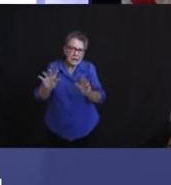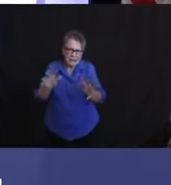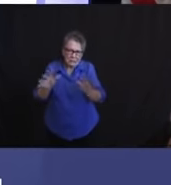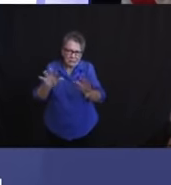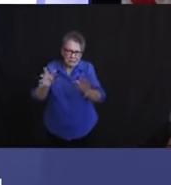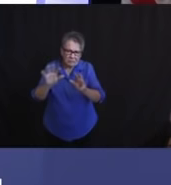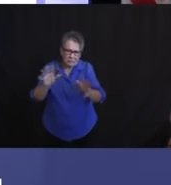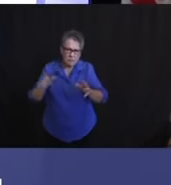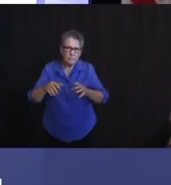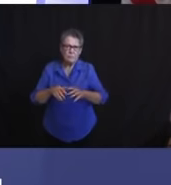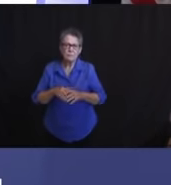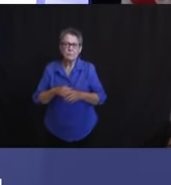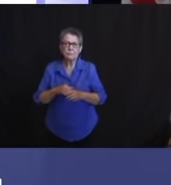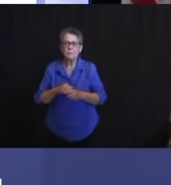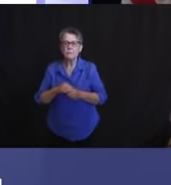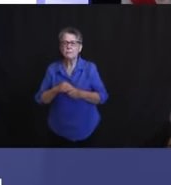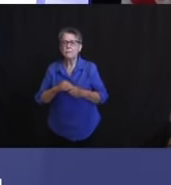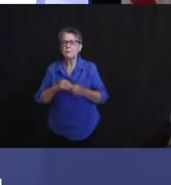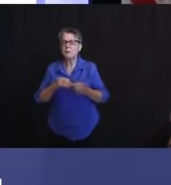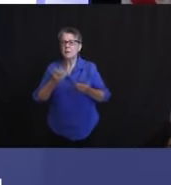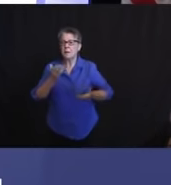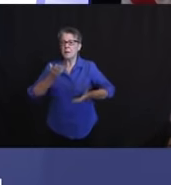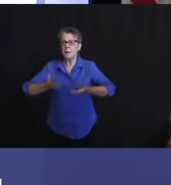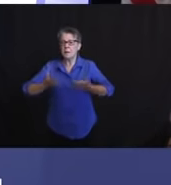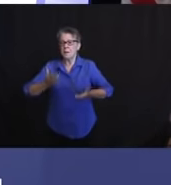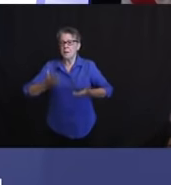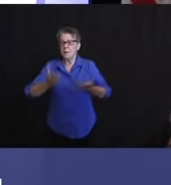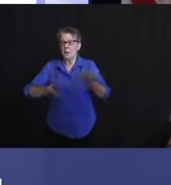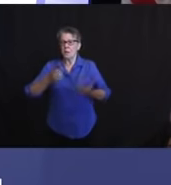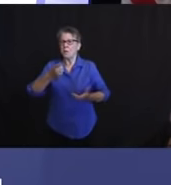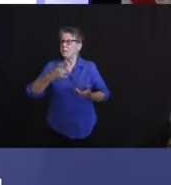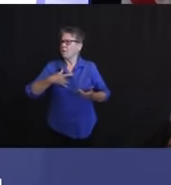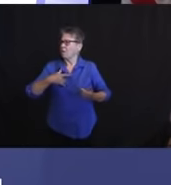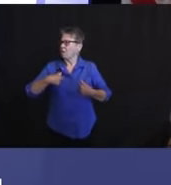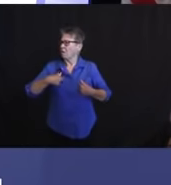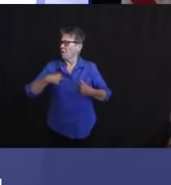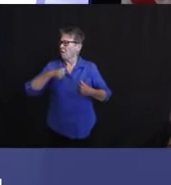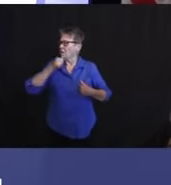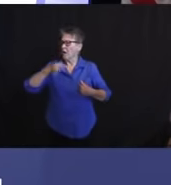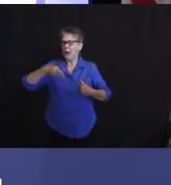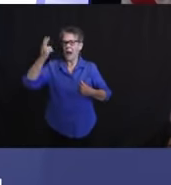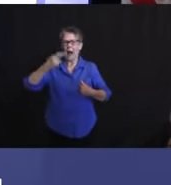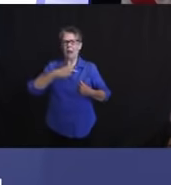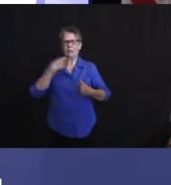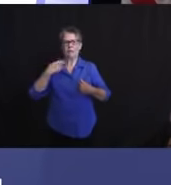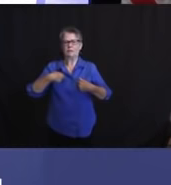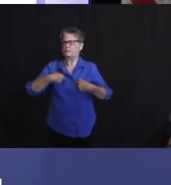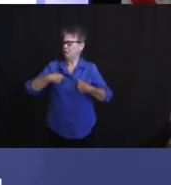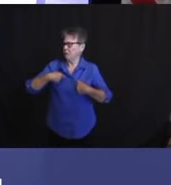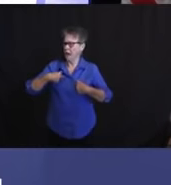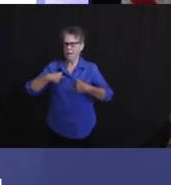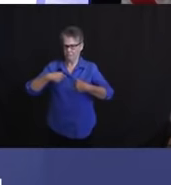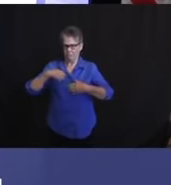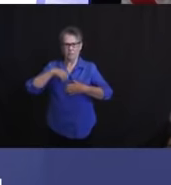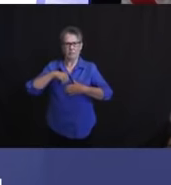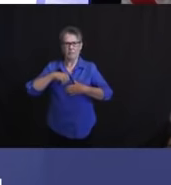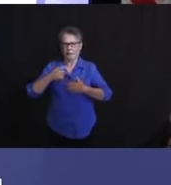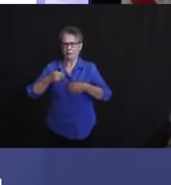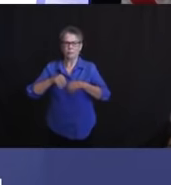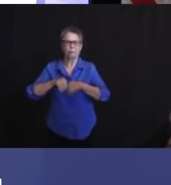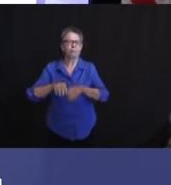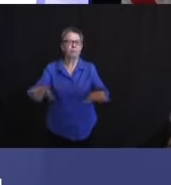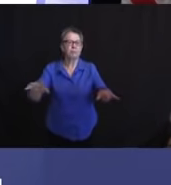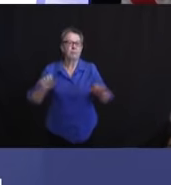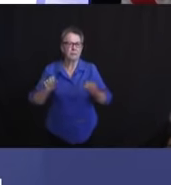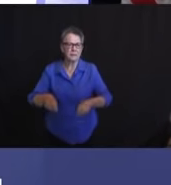is more vulnerable. Young people have been spared from severe COVID-19 illness, but although you might not feel